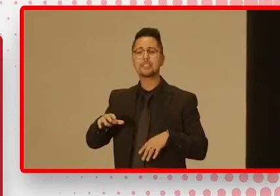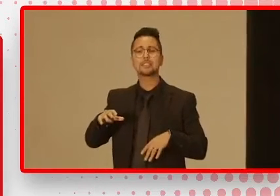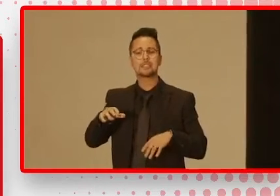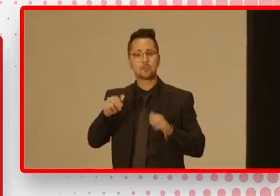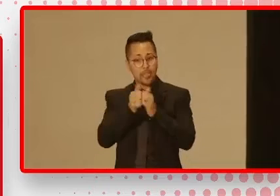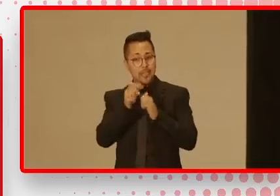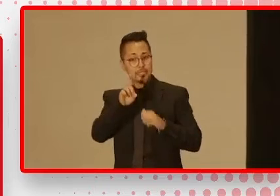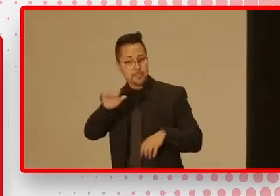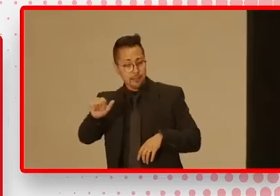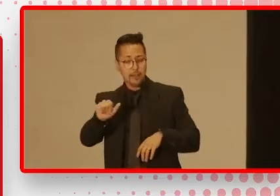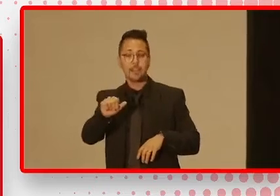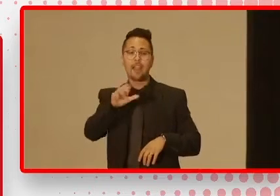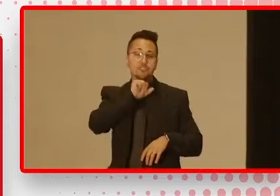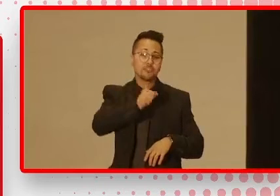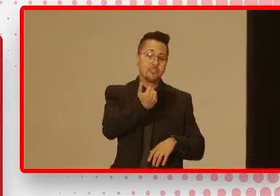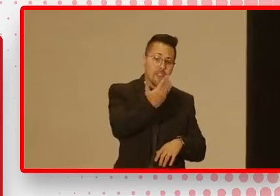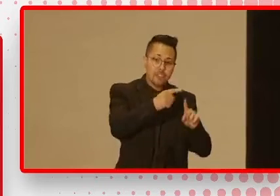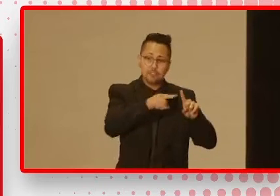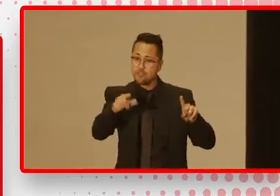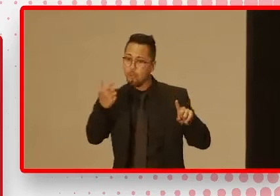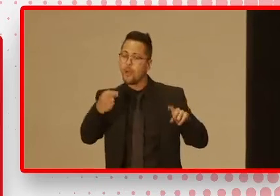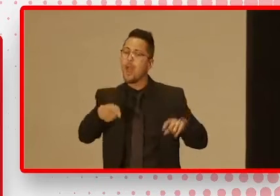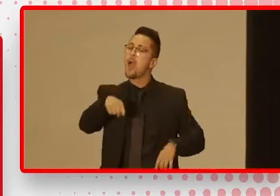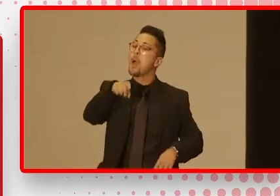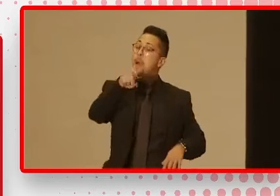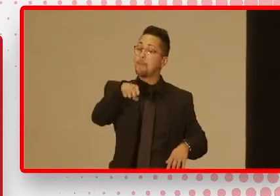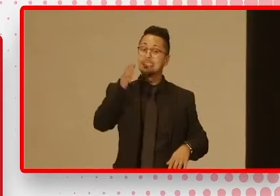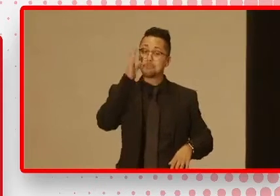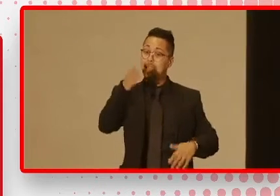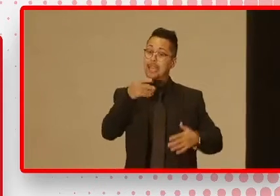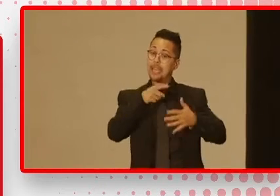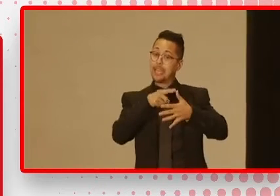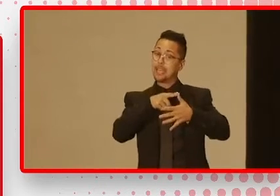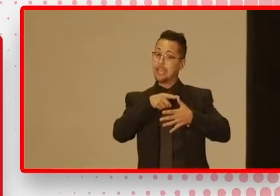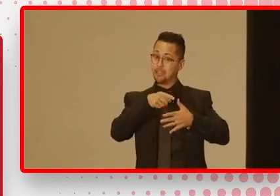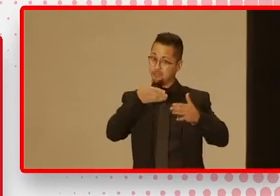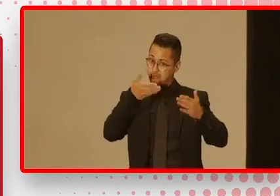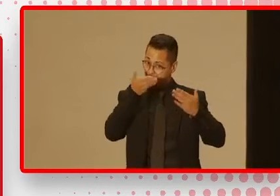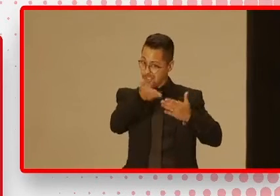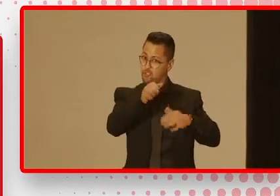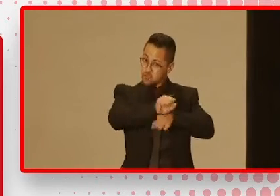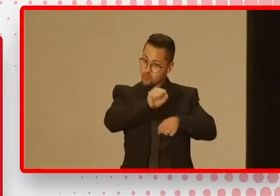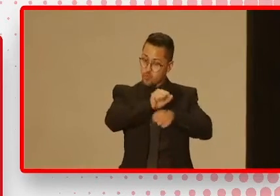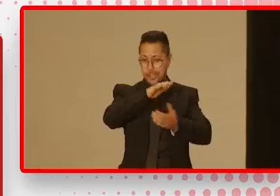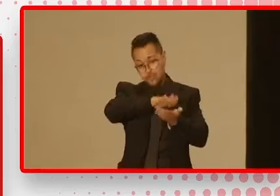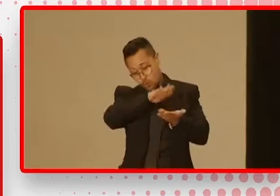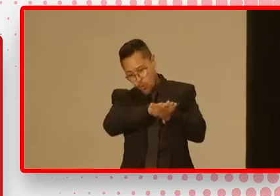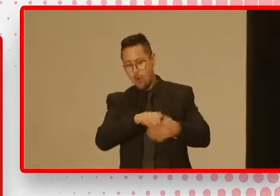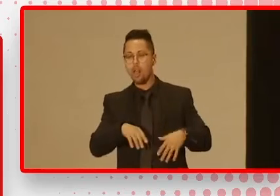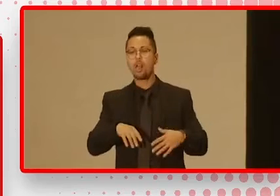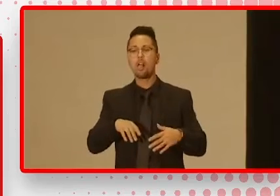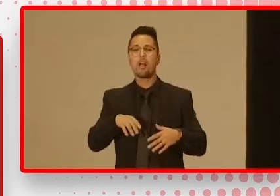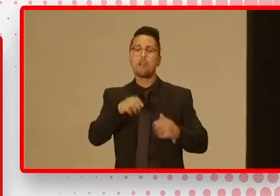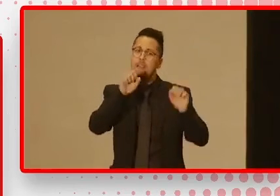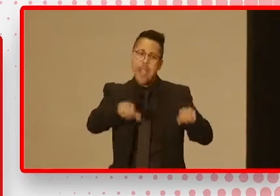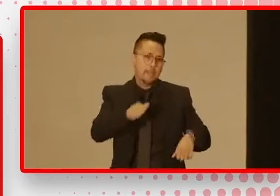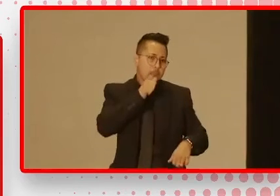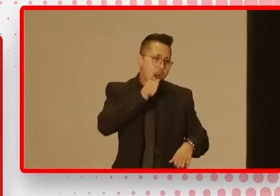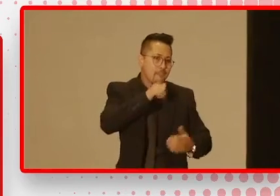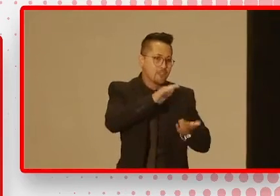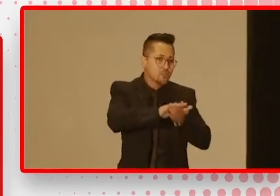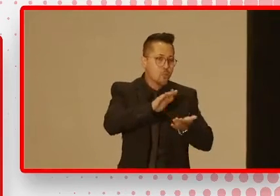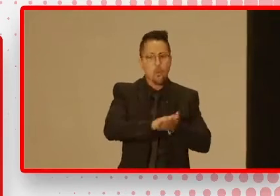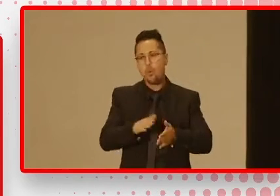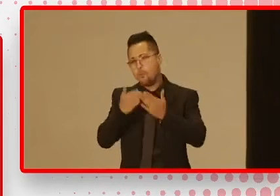21. They have to be in school. That's part of the definition of a student with a disability. It could be a private school, public